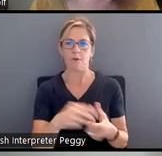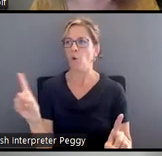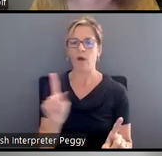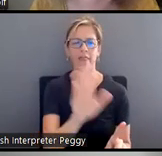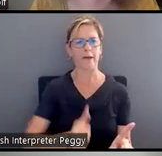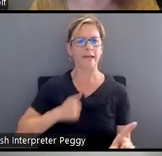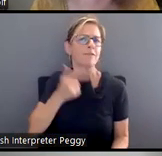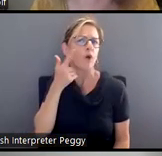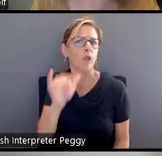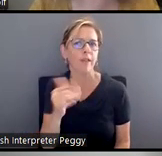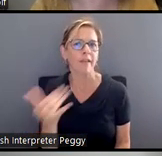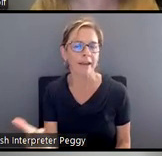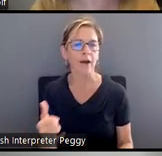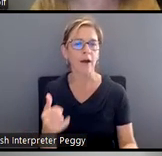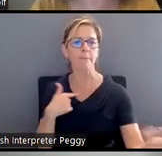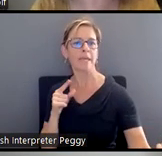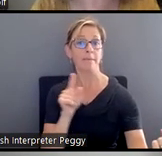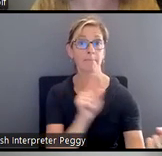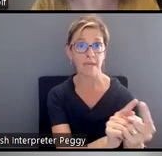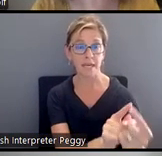the next step?